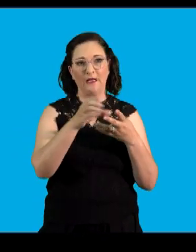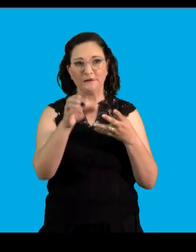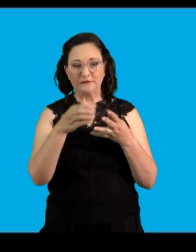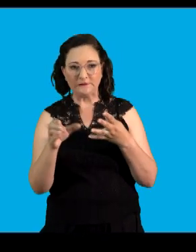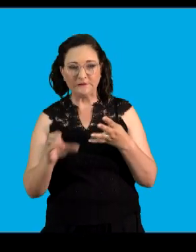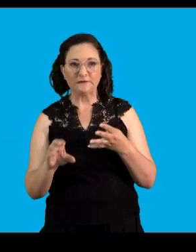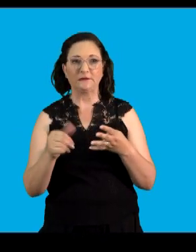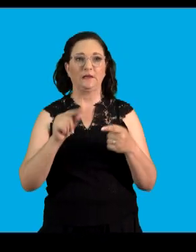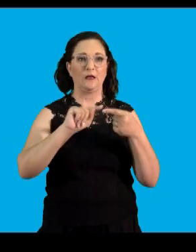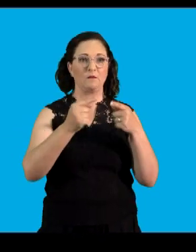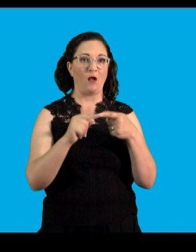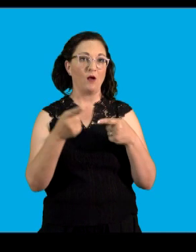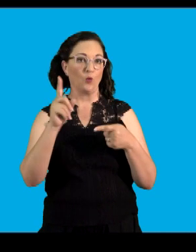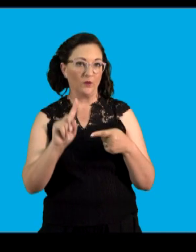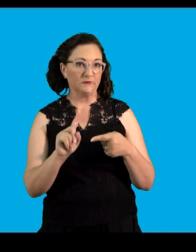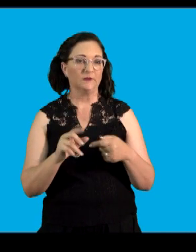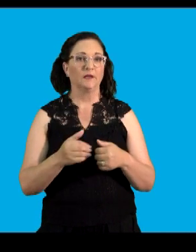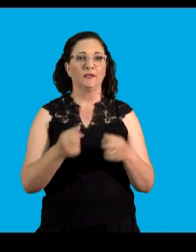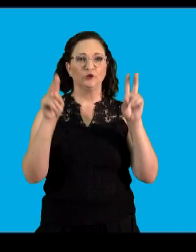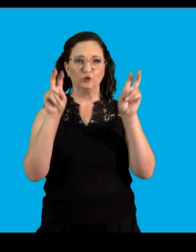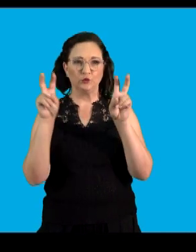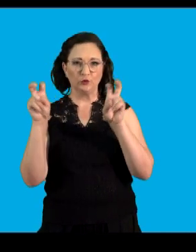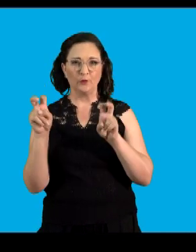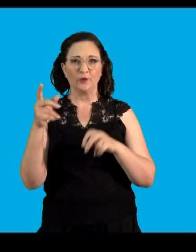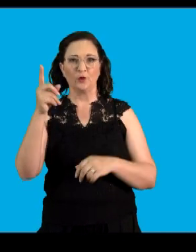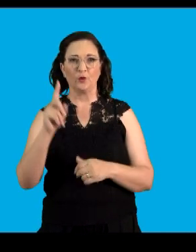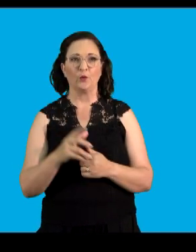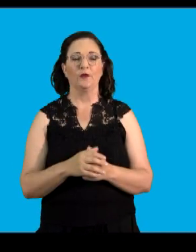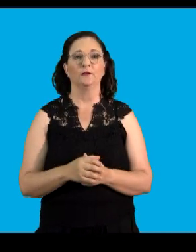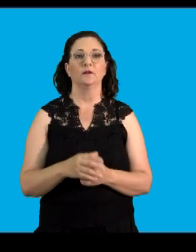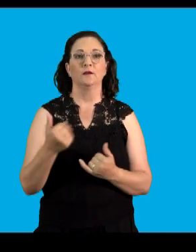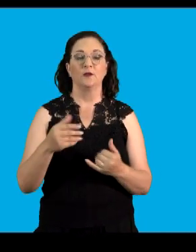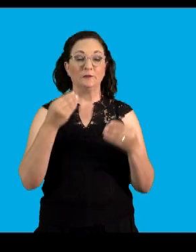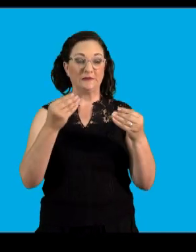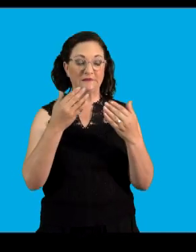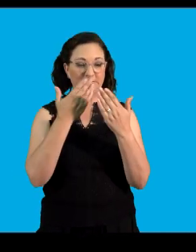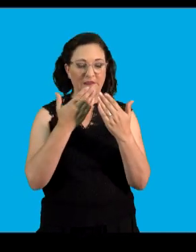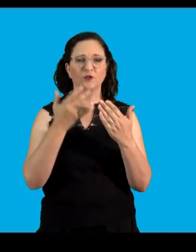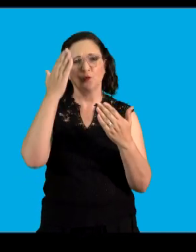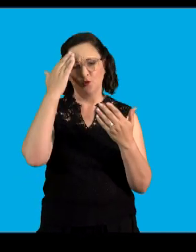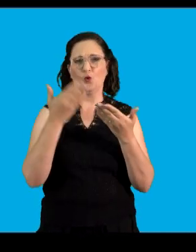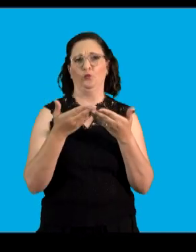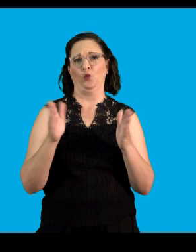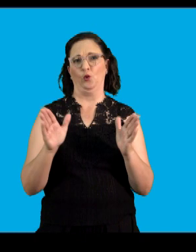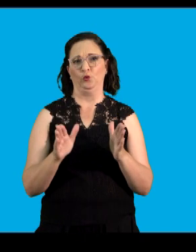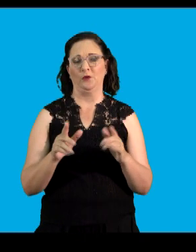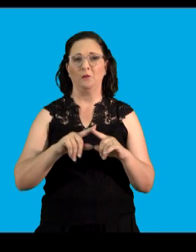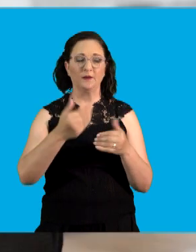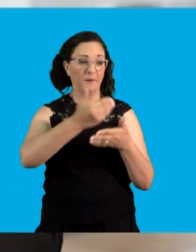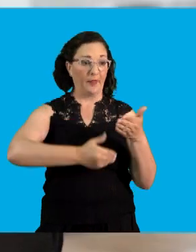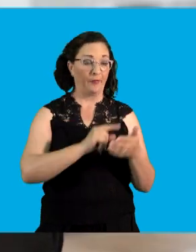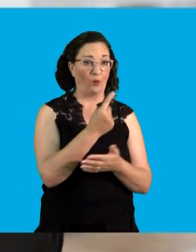allocation. Thirdly, we'll be looking at the main topics that we have to focus on. As you know, that business studies is very broad. Like I said, we've got Paper